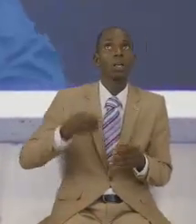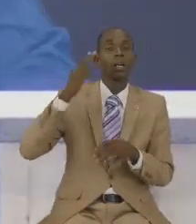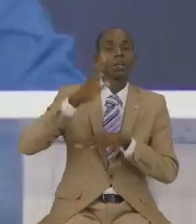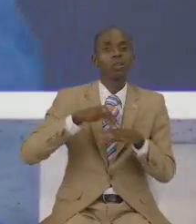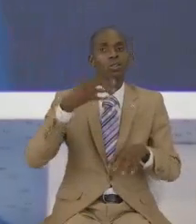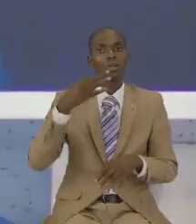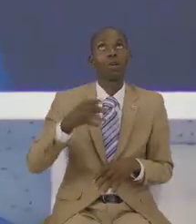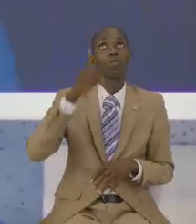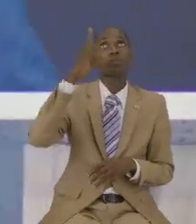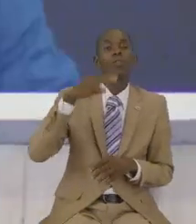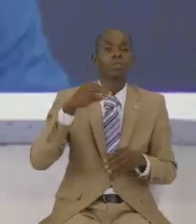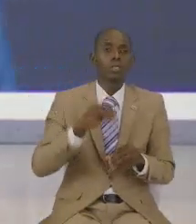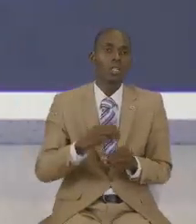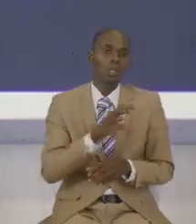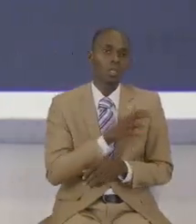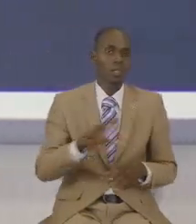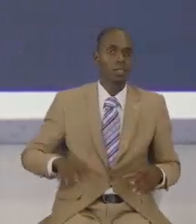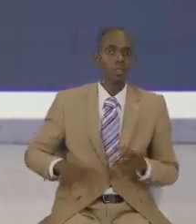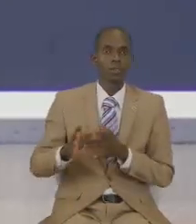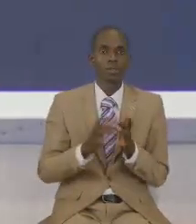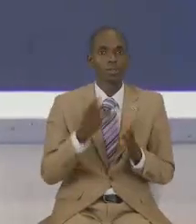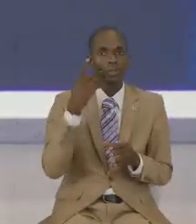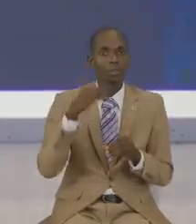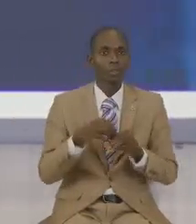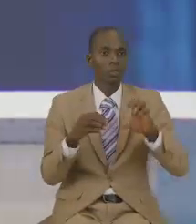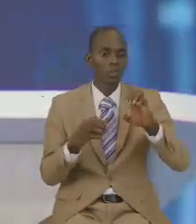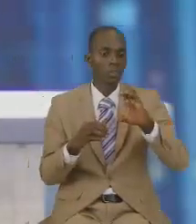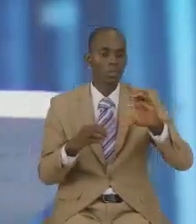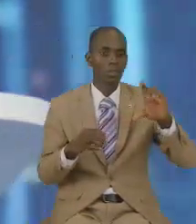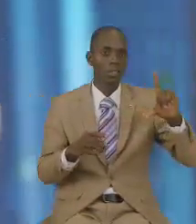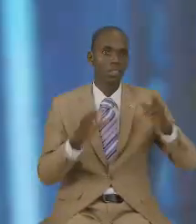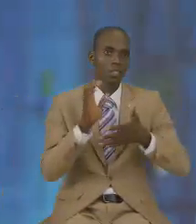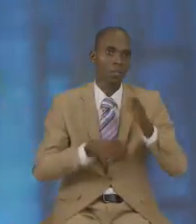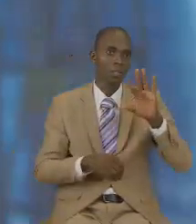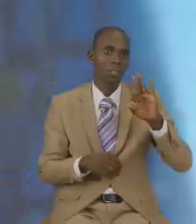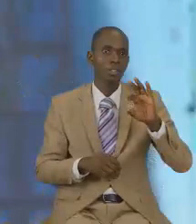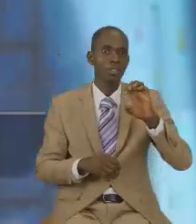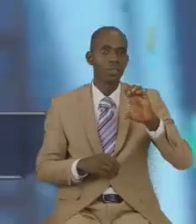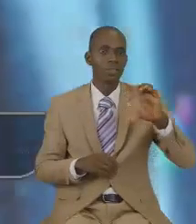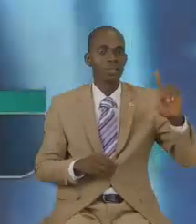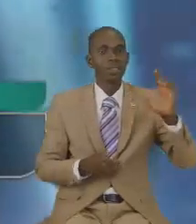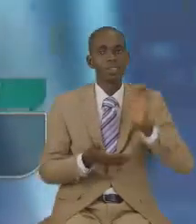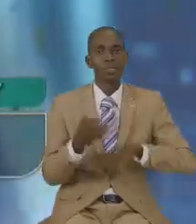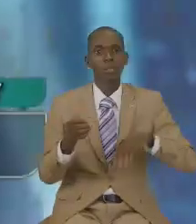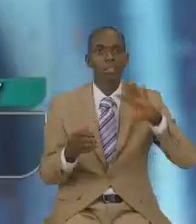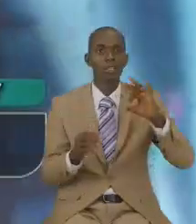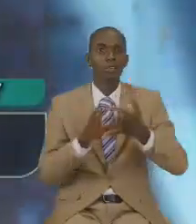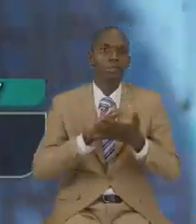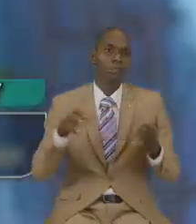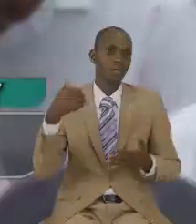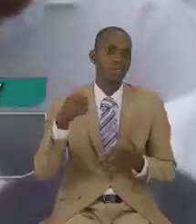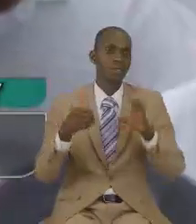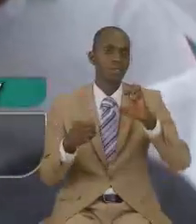God in Christ. Look at Ecclesiastes chapter 9. We're reading from verse 10. Ecclesiastes